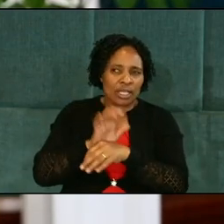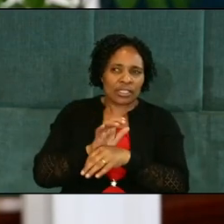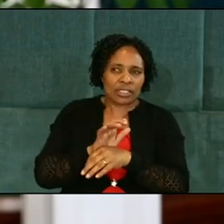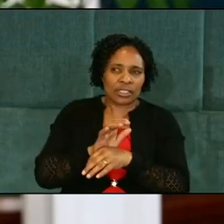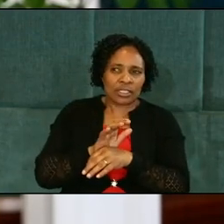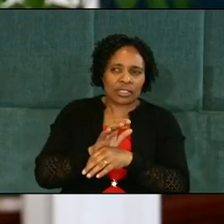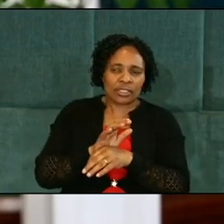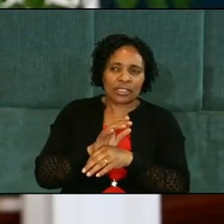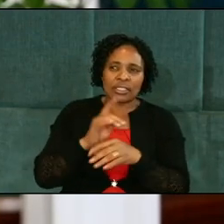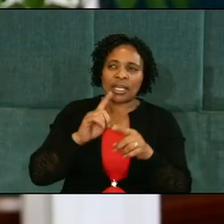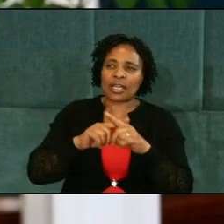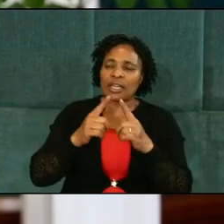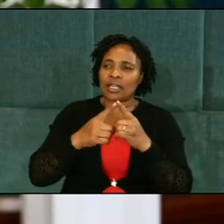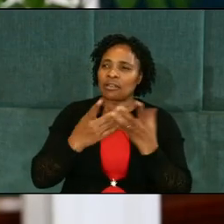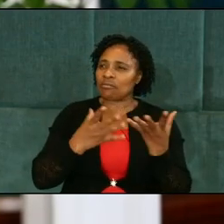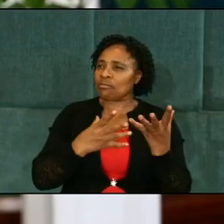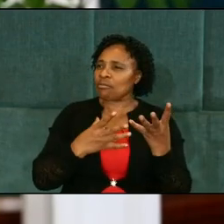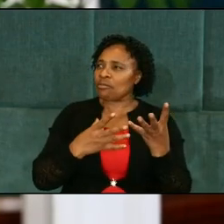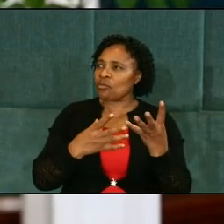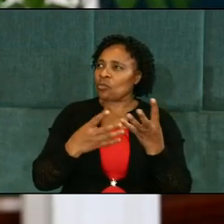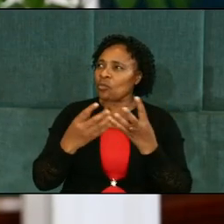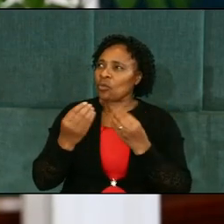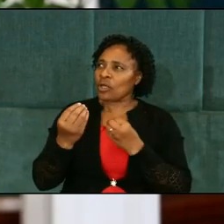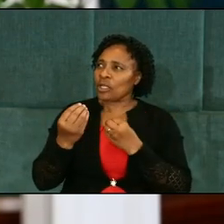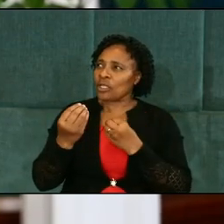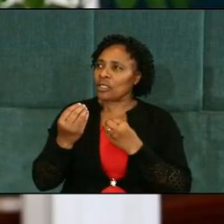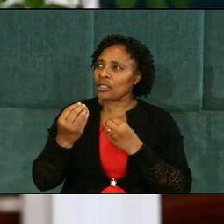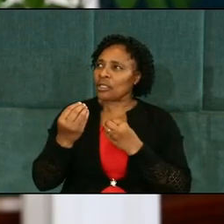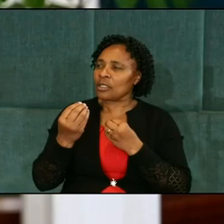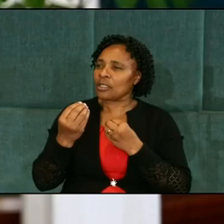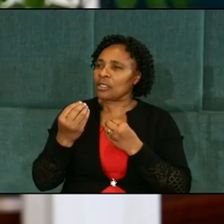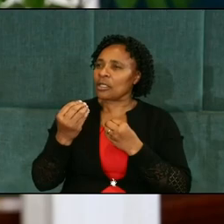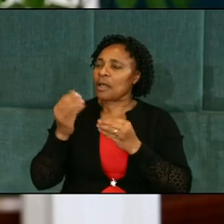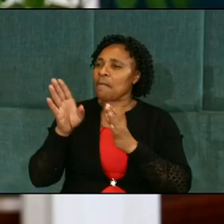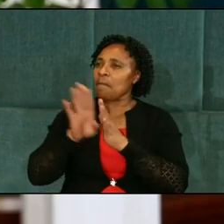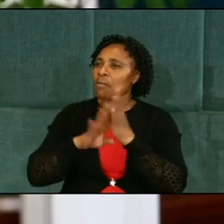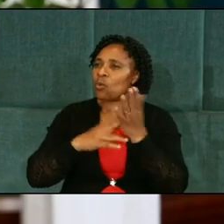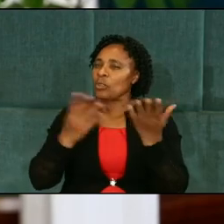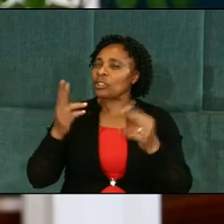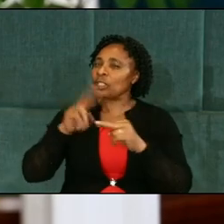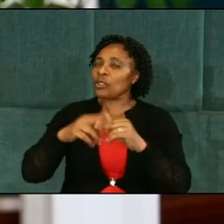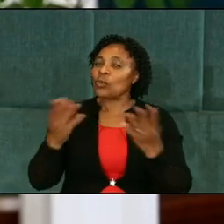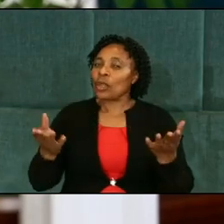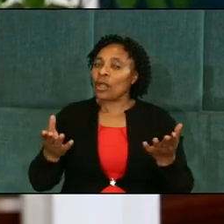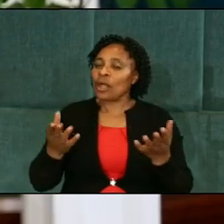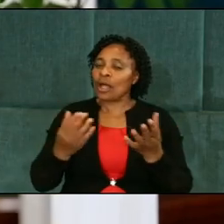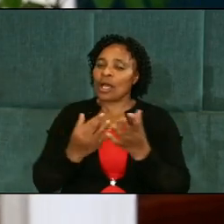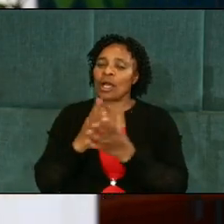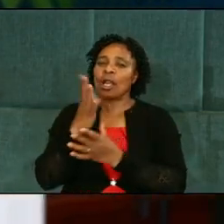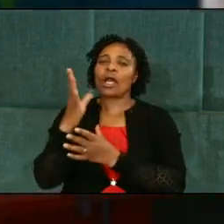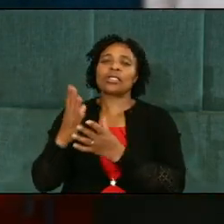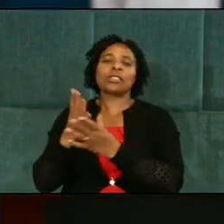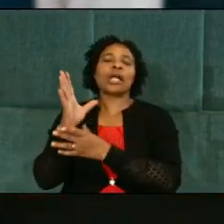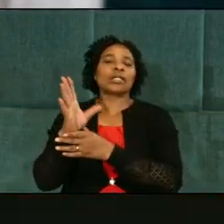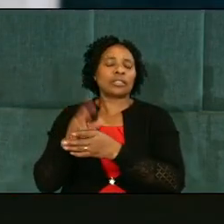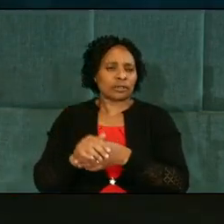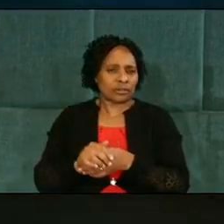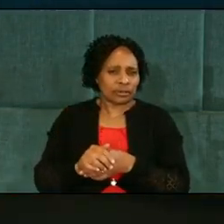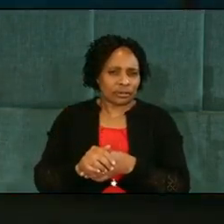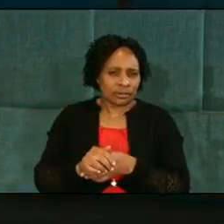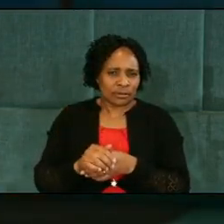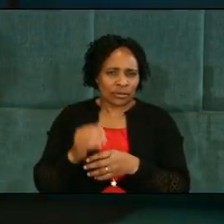where the people sat to eat lunch? The Bible says, on grass. You know what he had for his